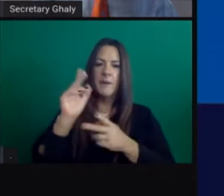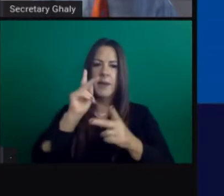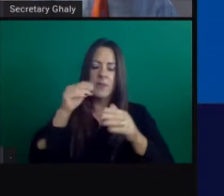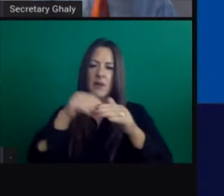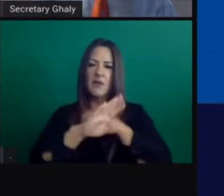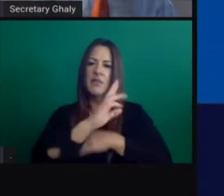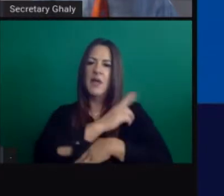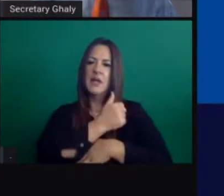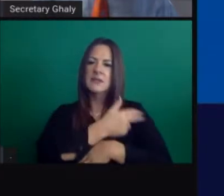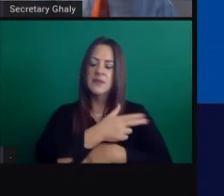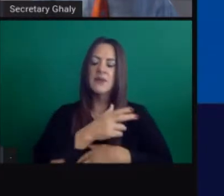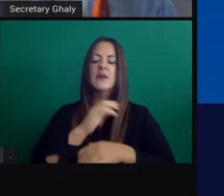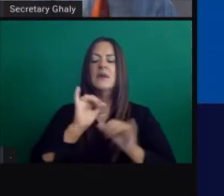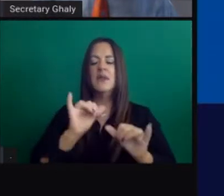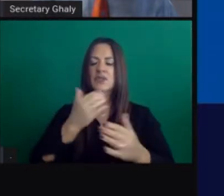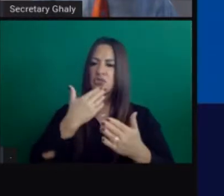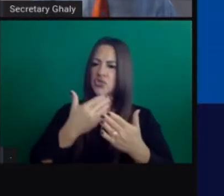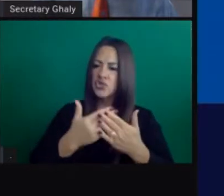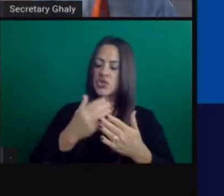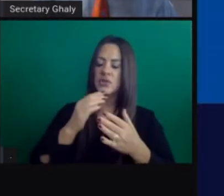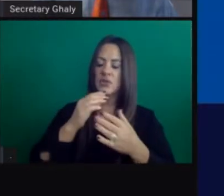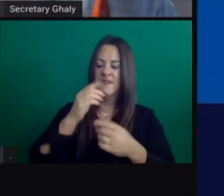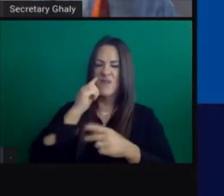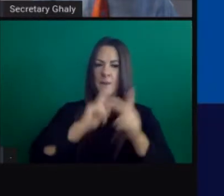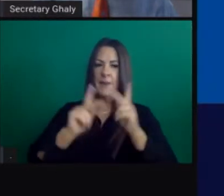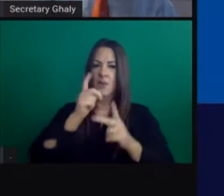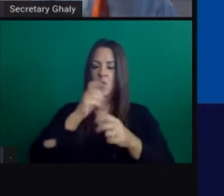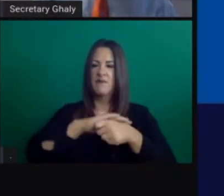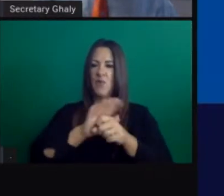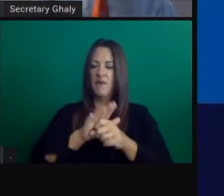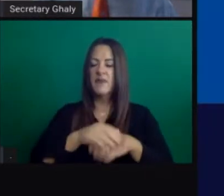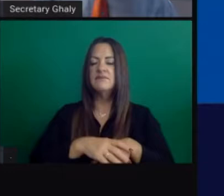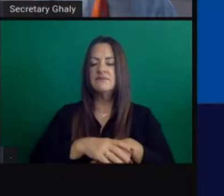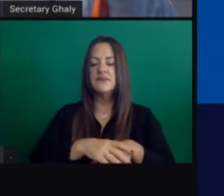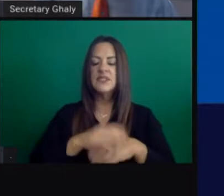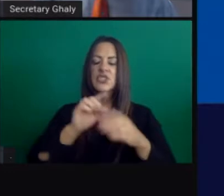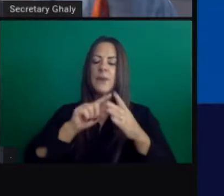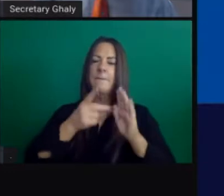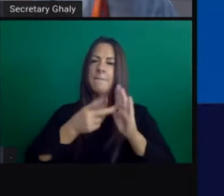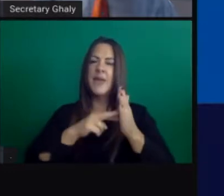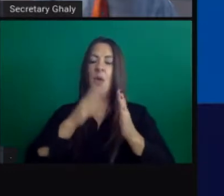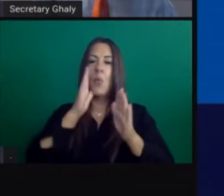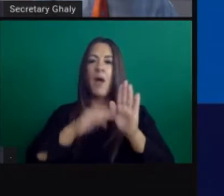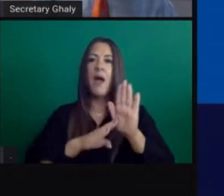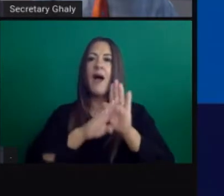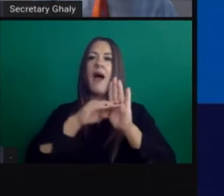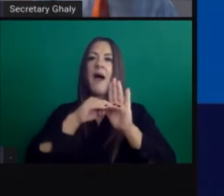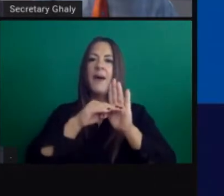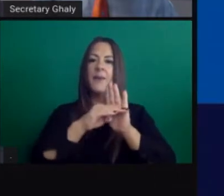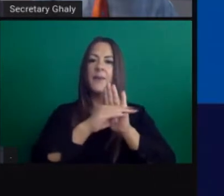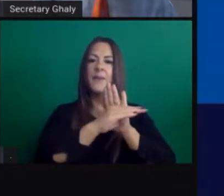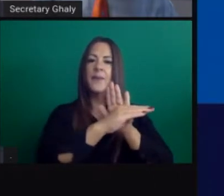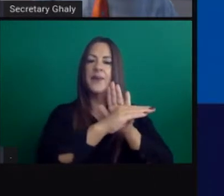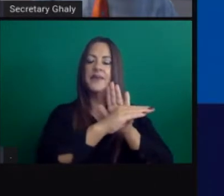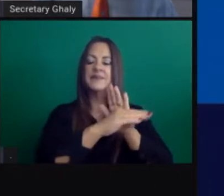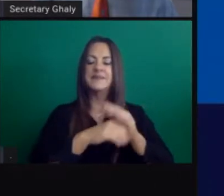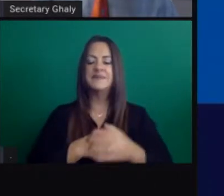overall curve of our case numbers beginning to flatten. Next slide.